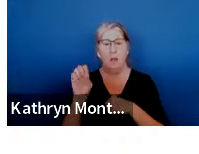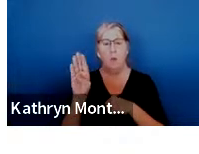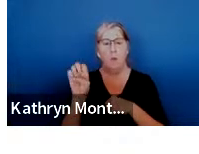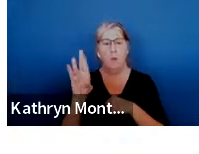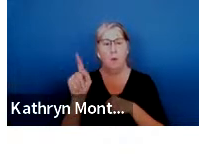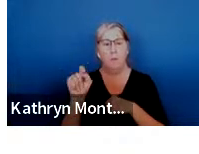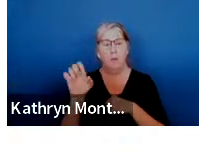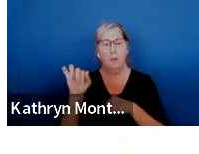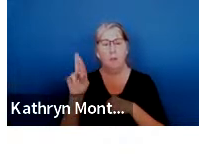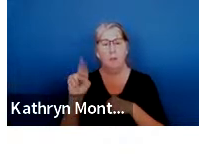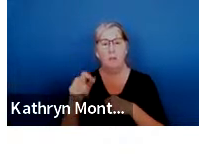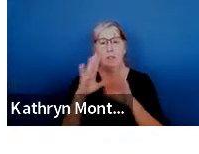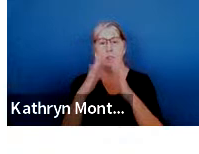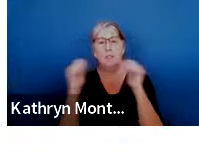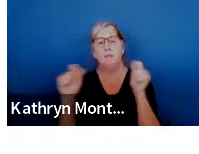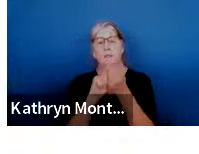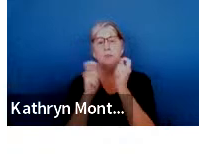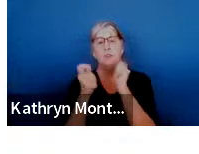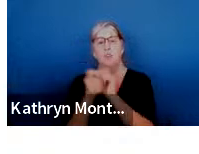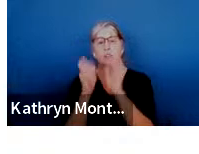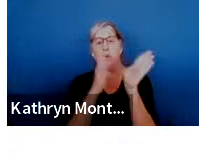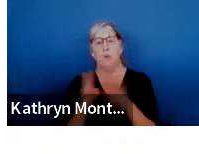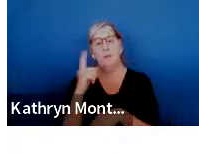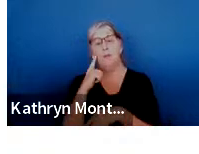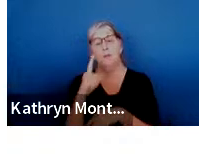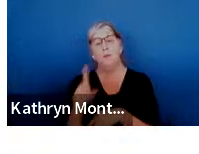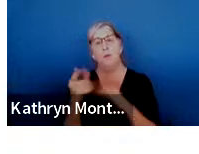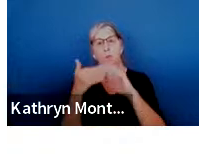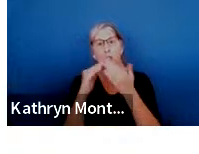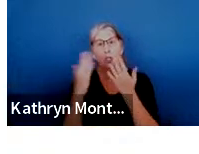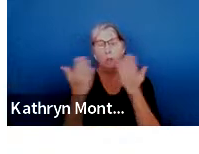systems change organizer for the Community Resources for Independent Living.